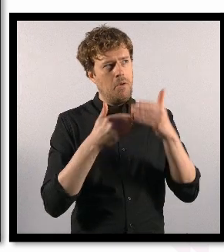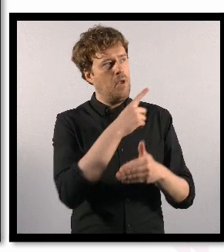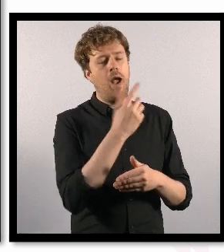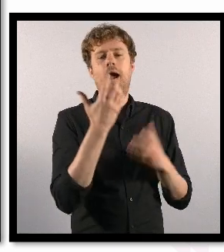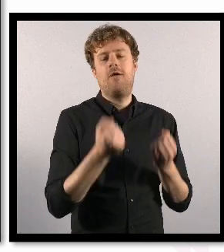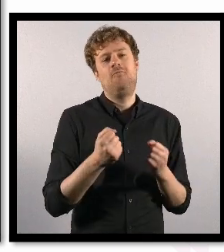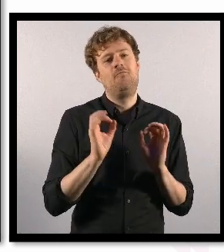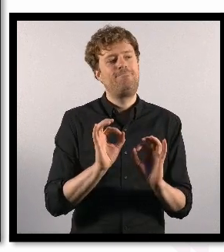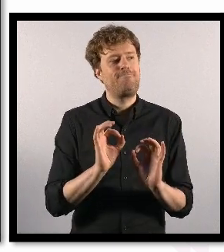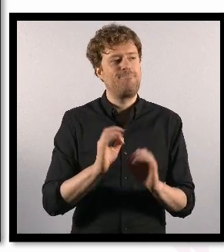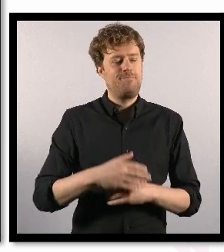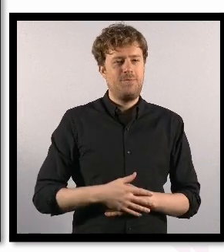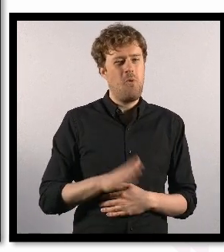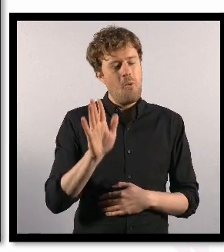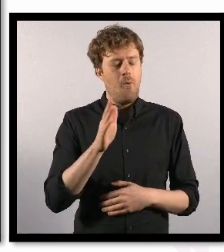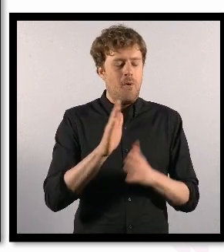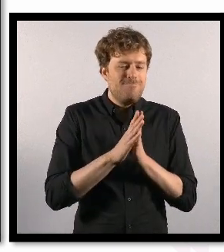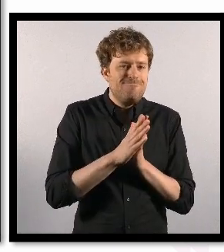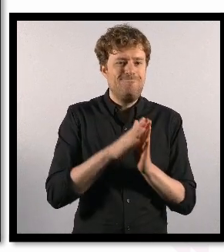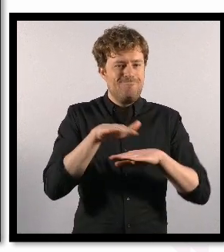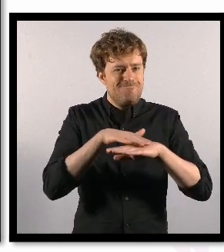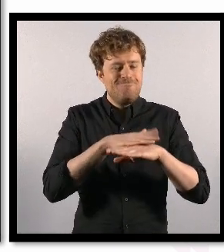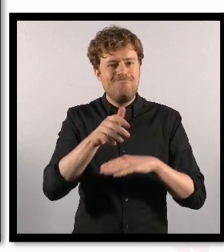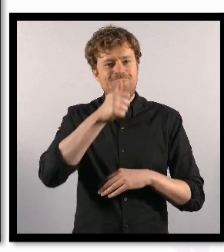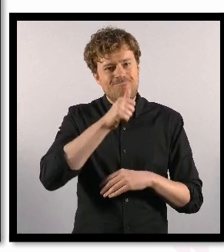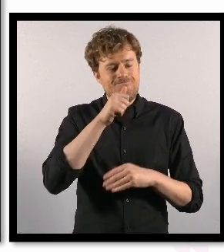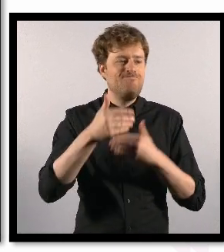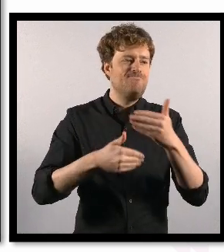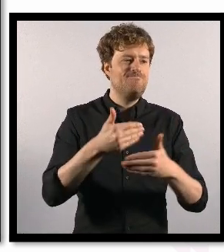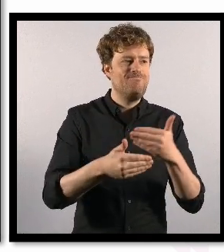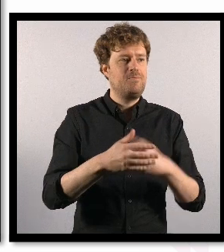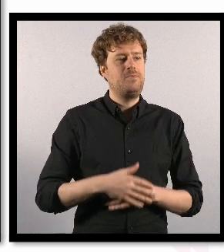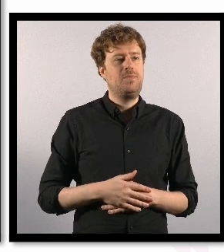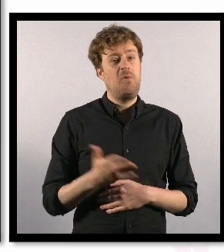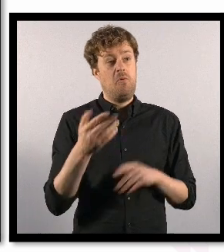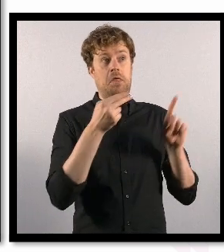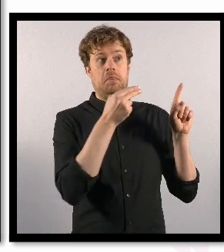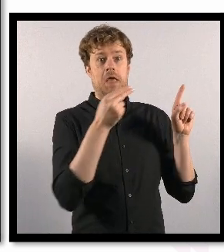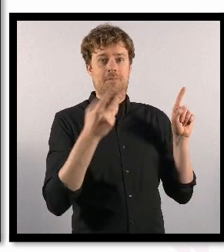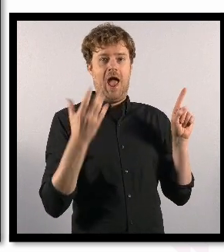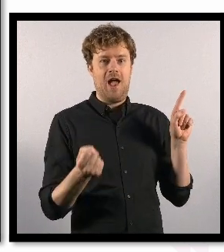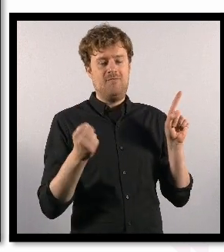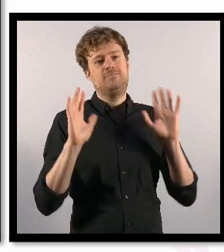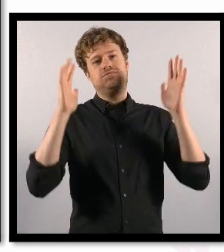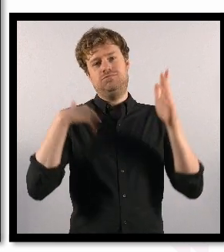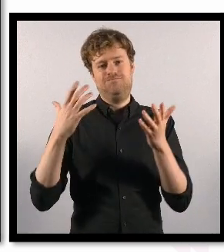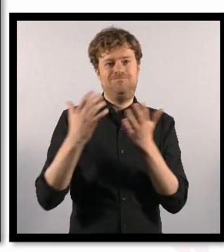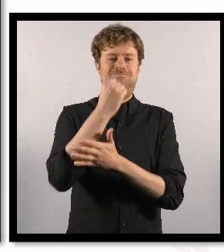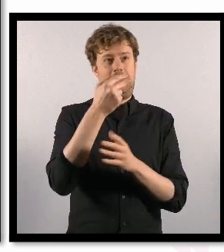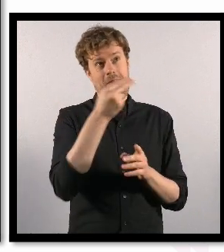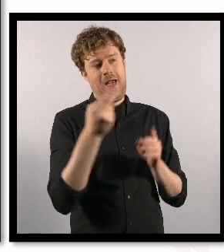slides. I'm the VP of Technology at Platform. And here are our slides.